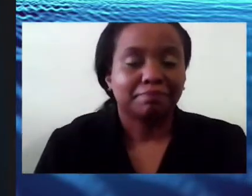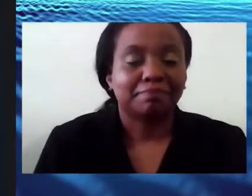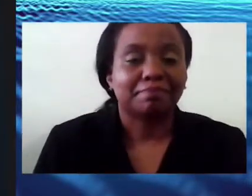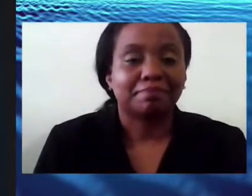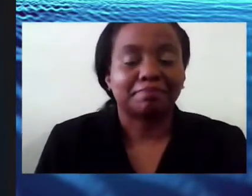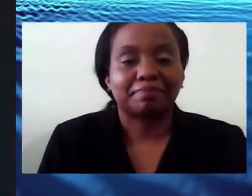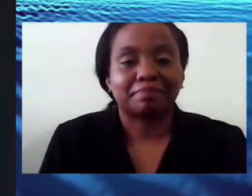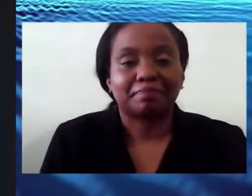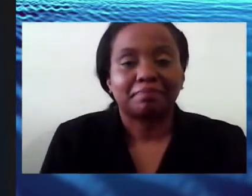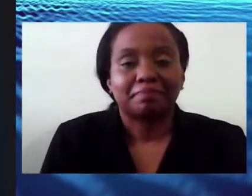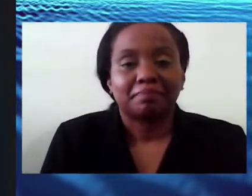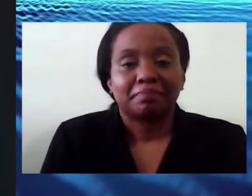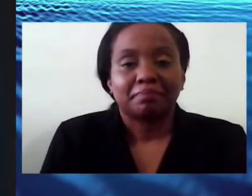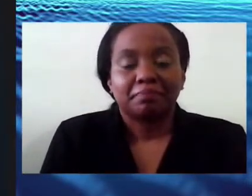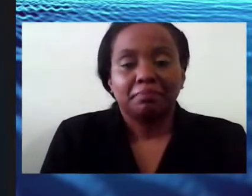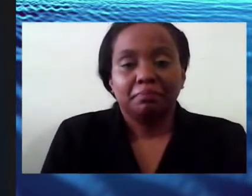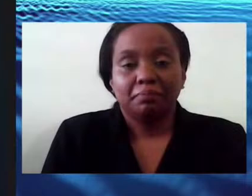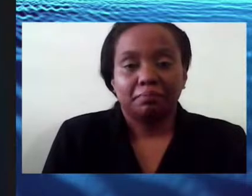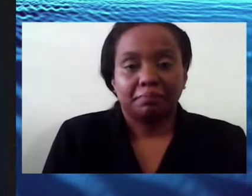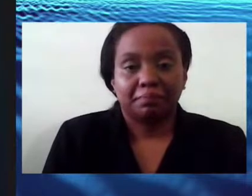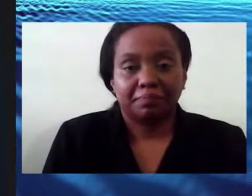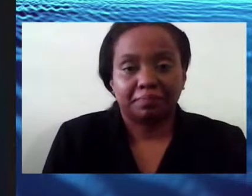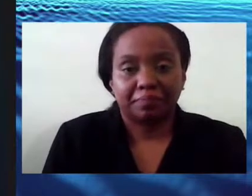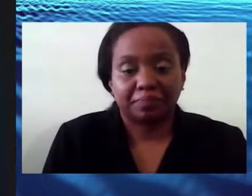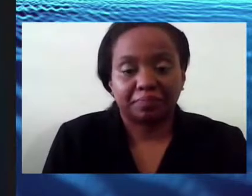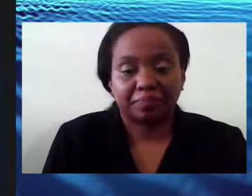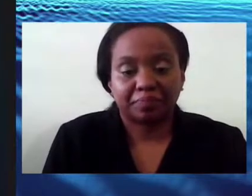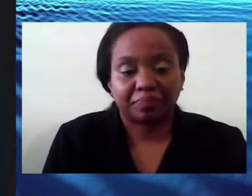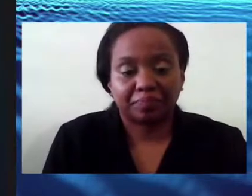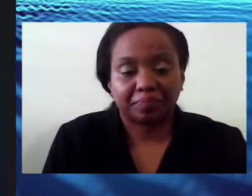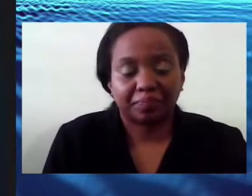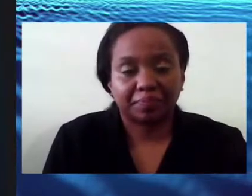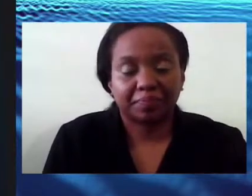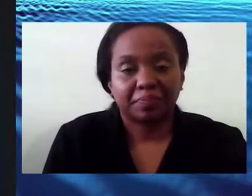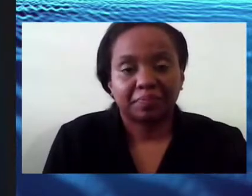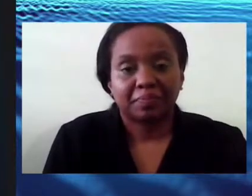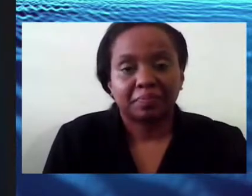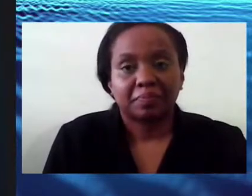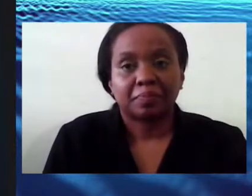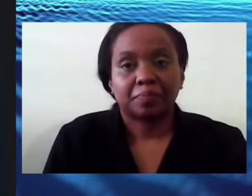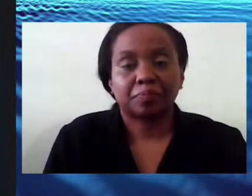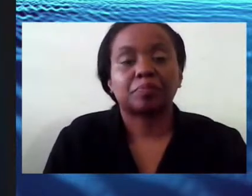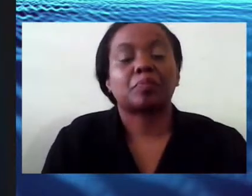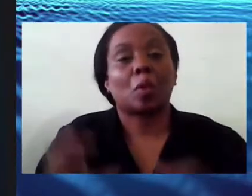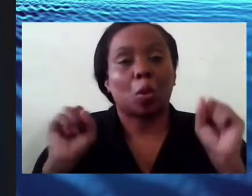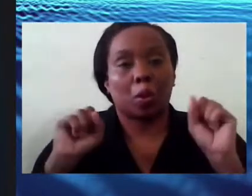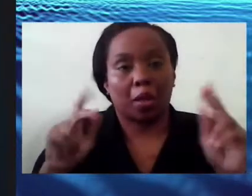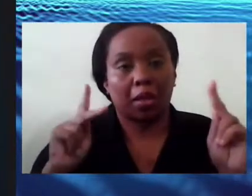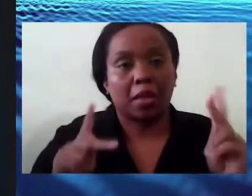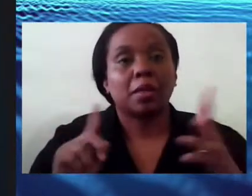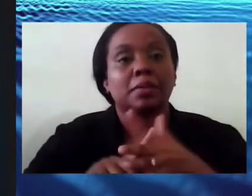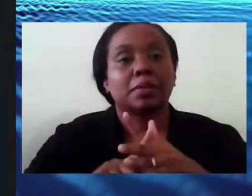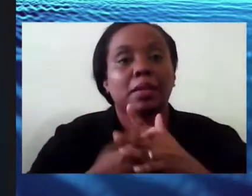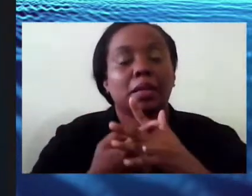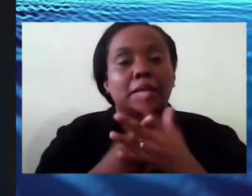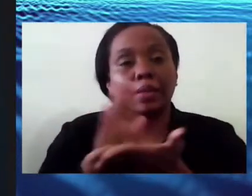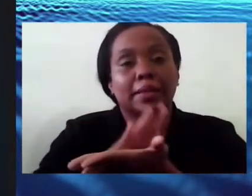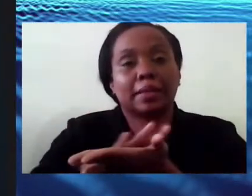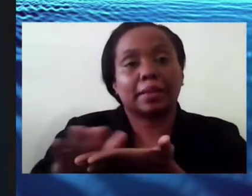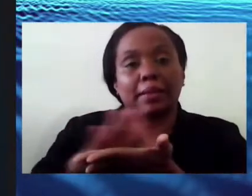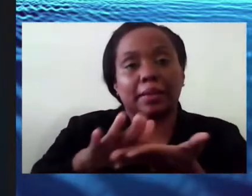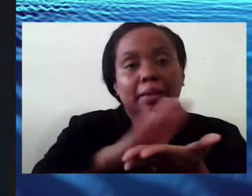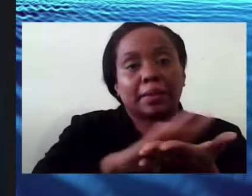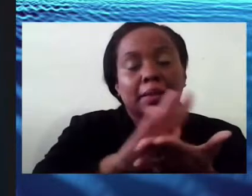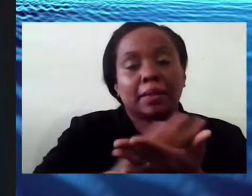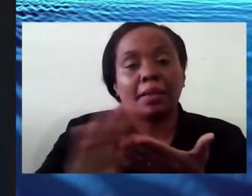So I'll start now with the update on the cleaning campaign. We've undertaken perhaps